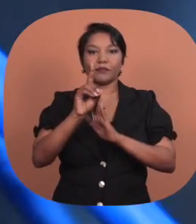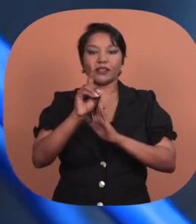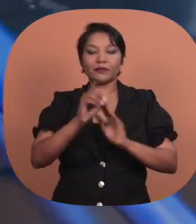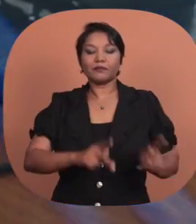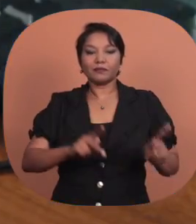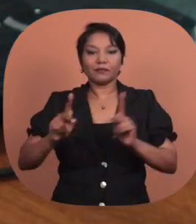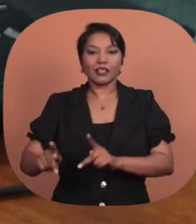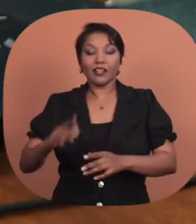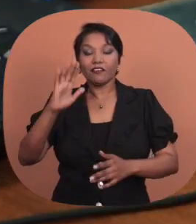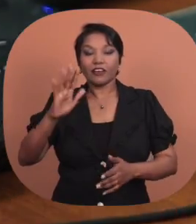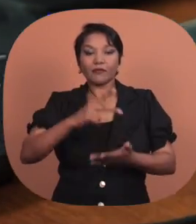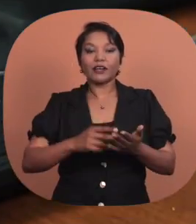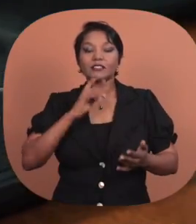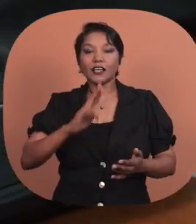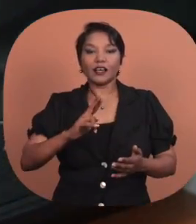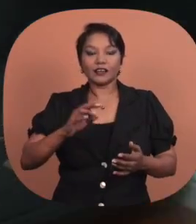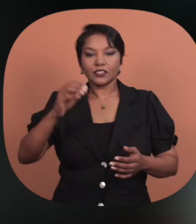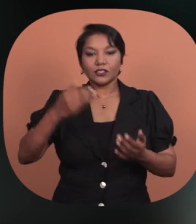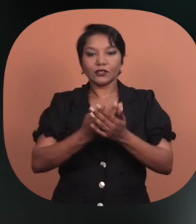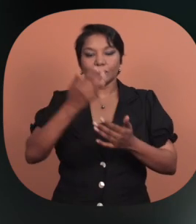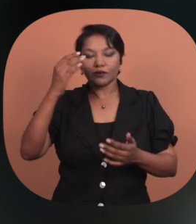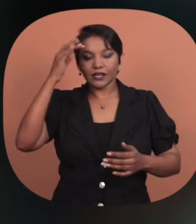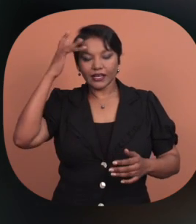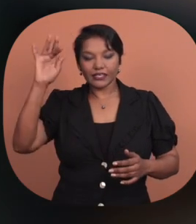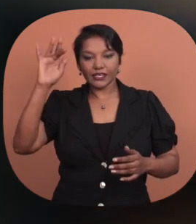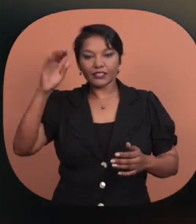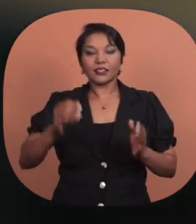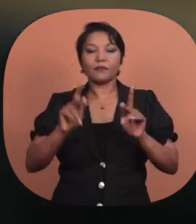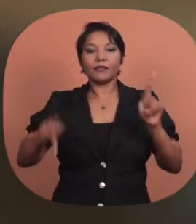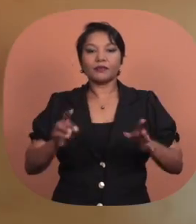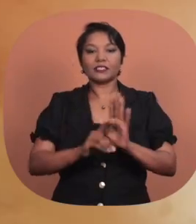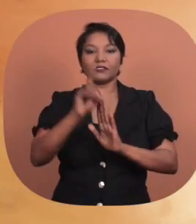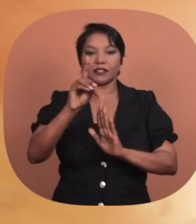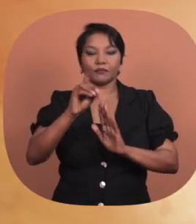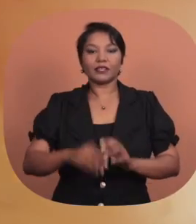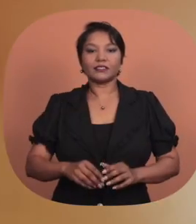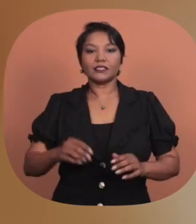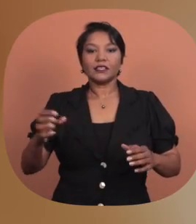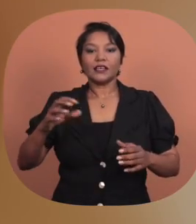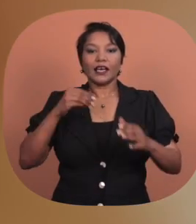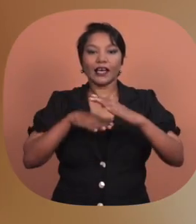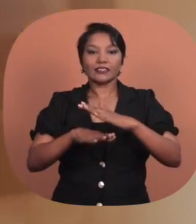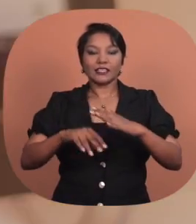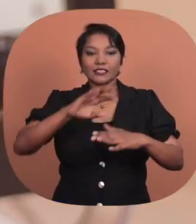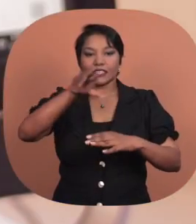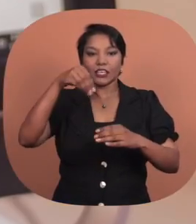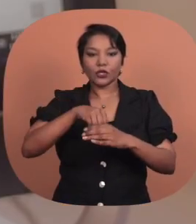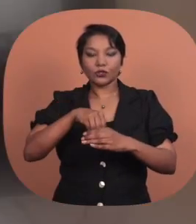and Tobago. The 5 themes of this agenda are innovation and human capital development, access and